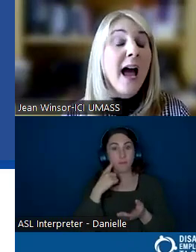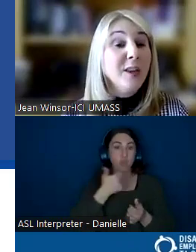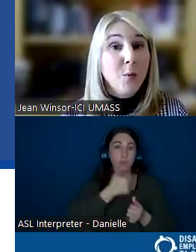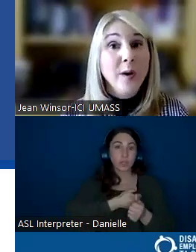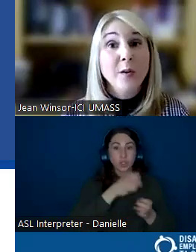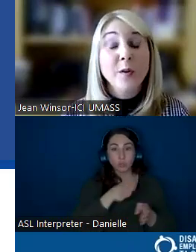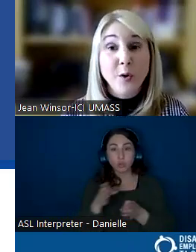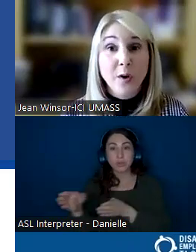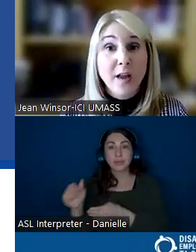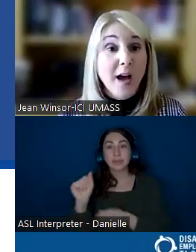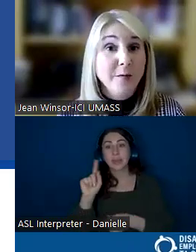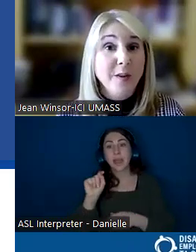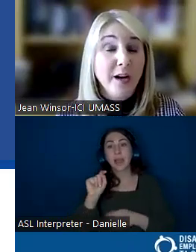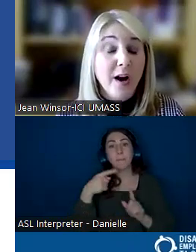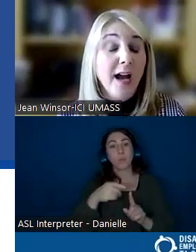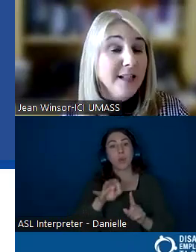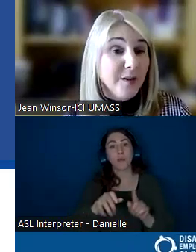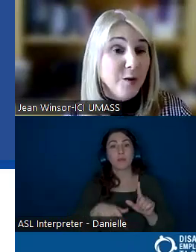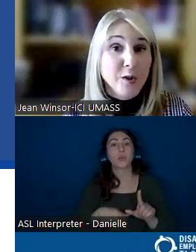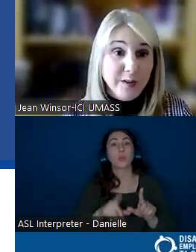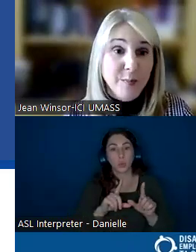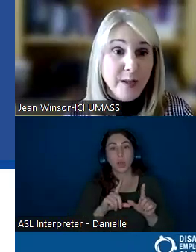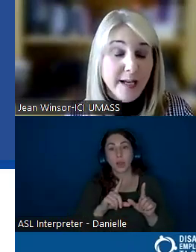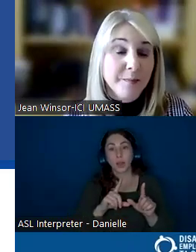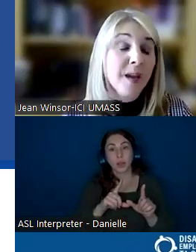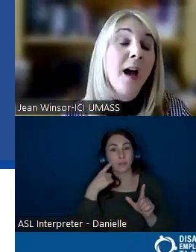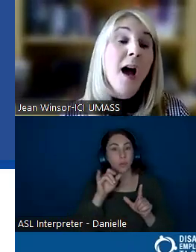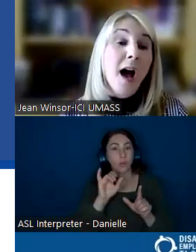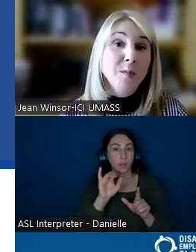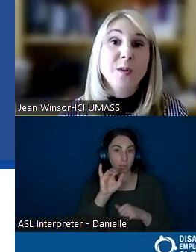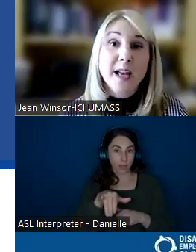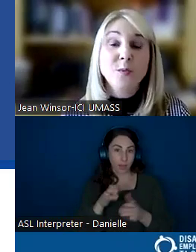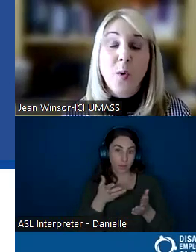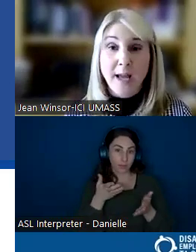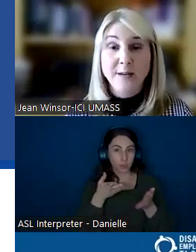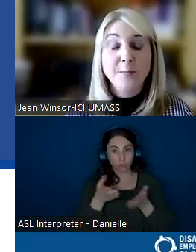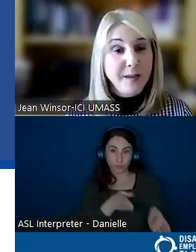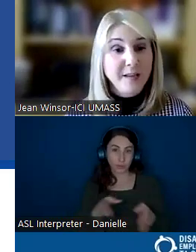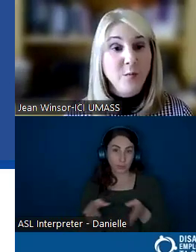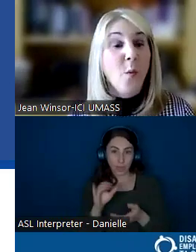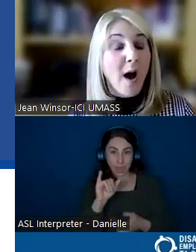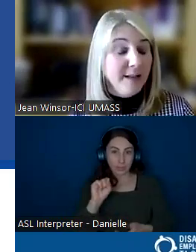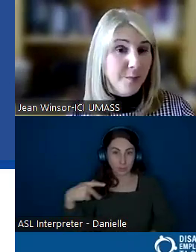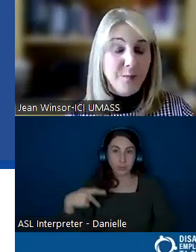individual at the point of renewal of their individual service plan. So that's one